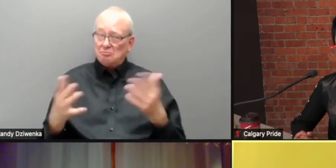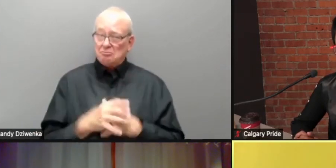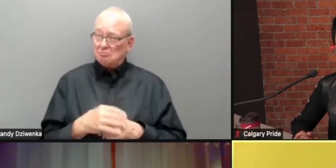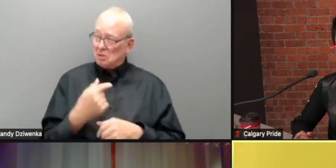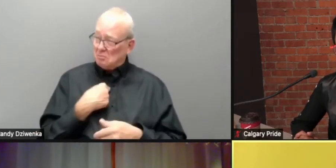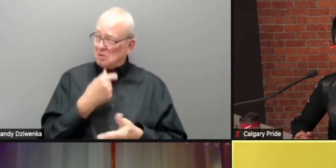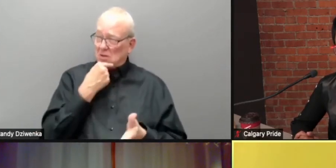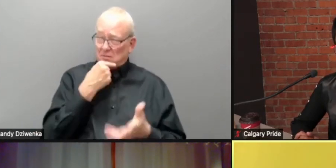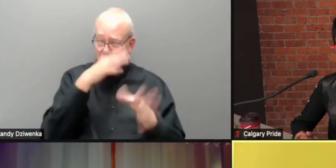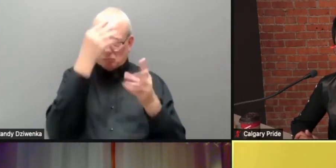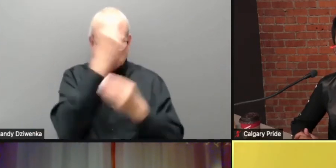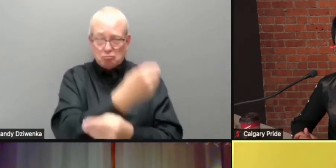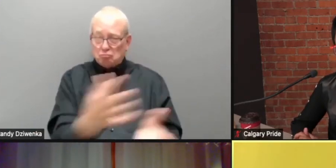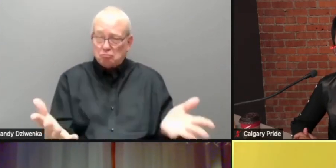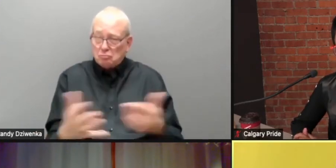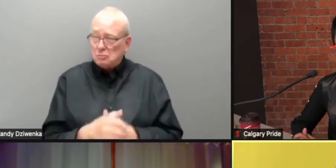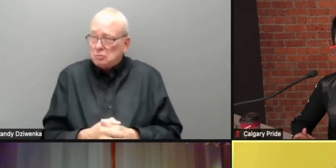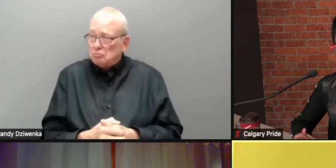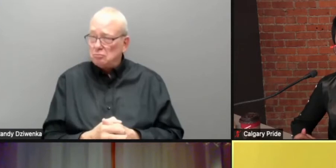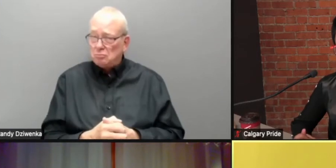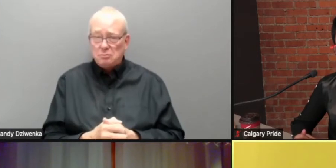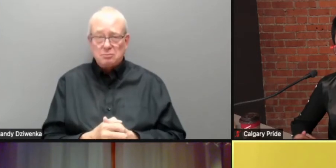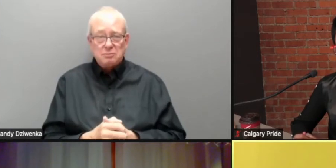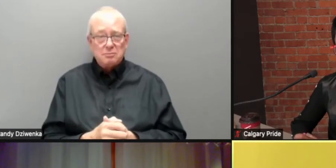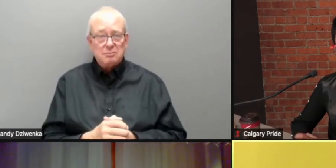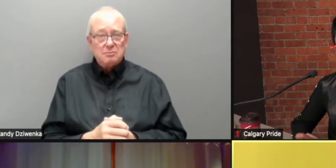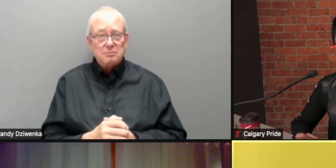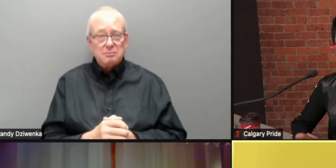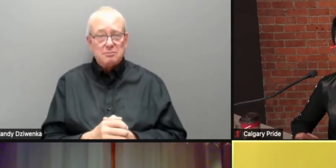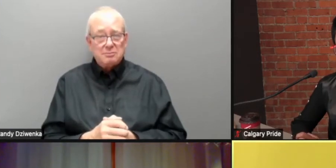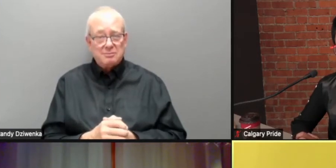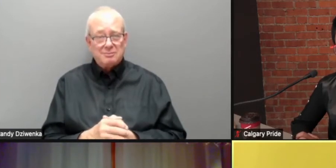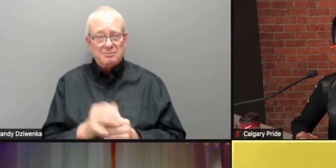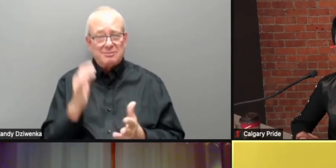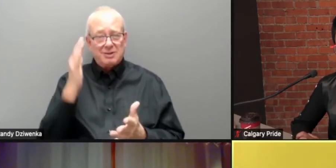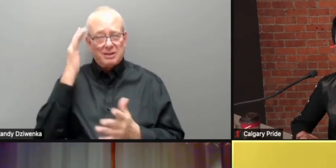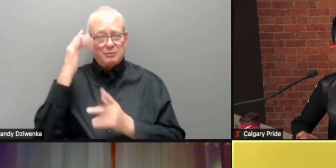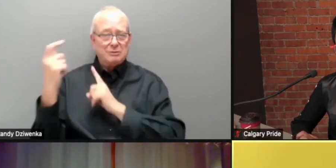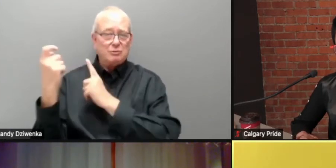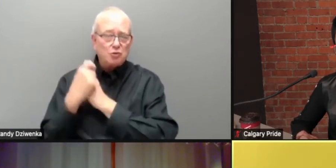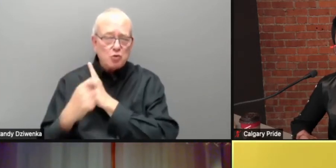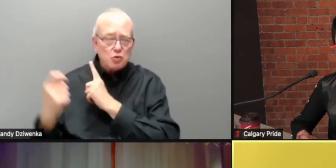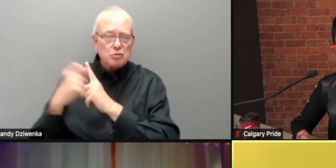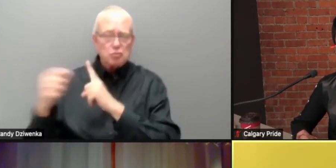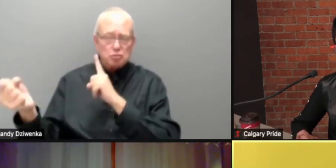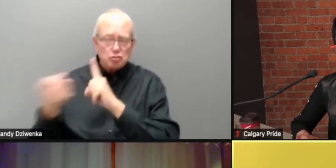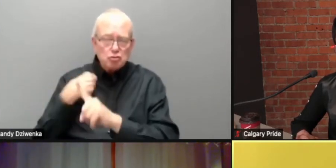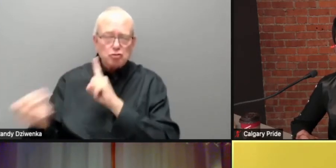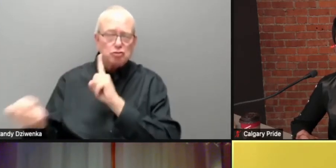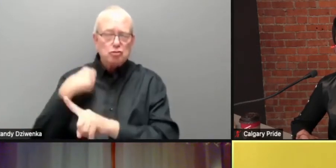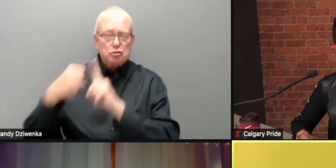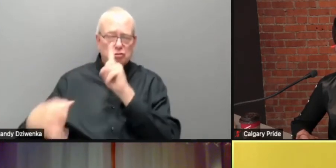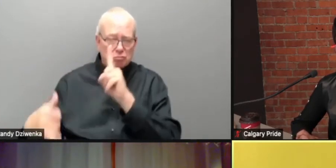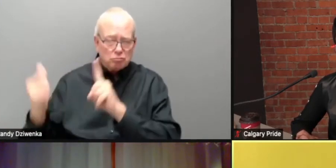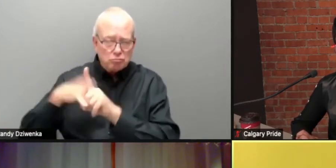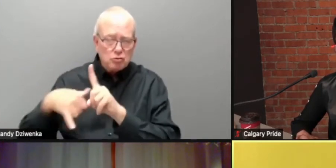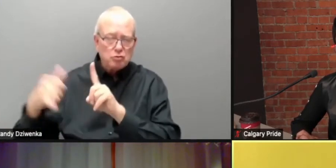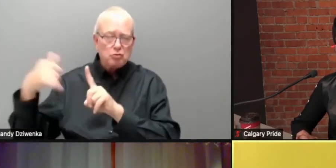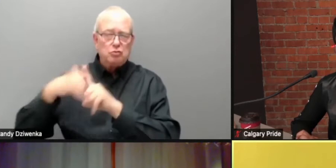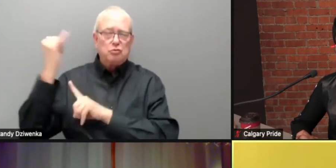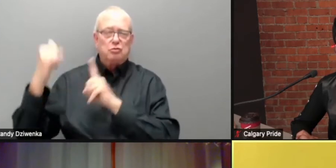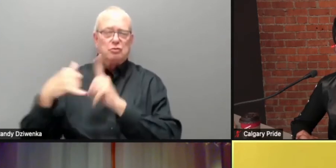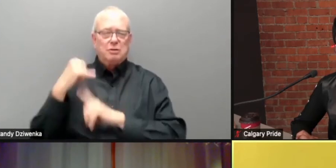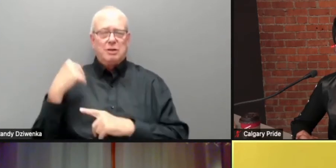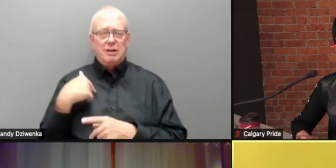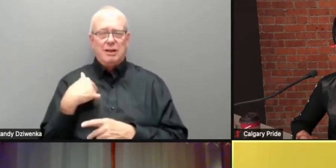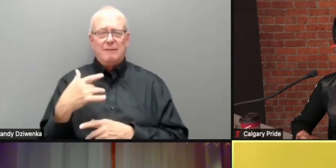what motivated me to do. And I wanted my freedom. I was like a dog chained. Wanted my freedom, and